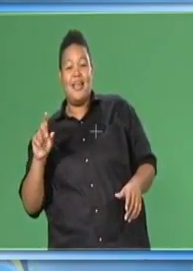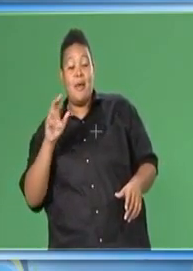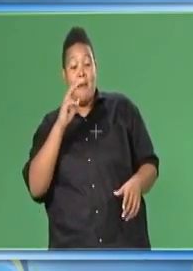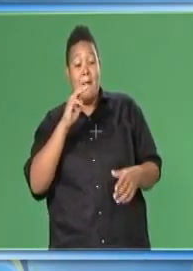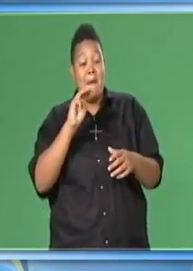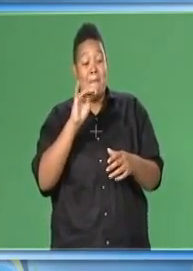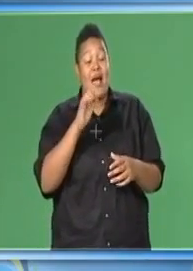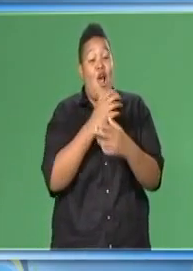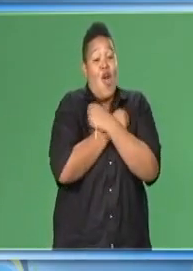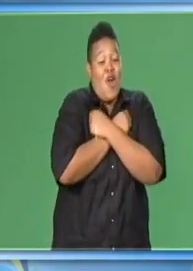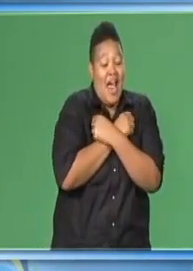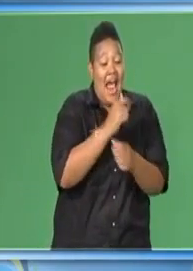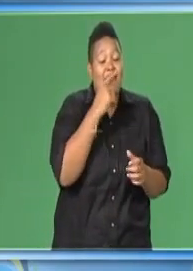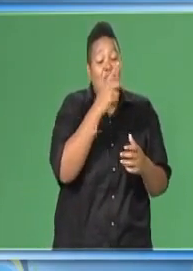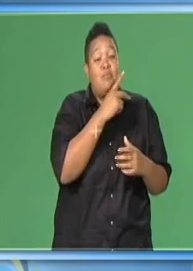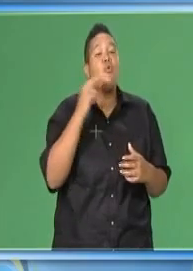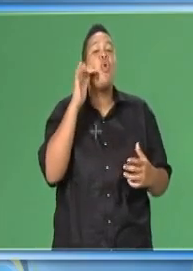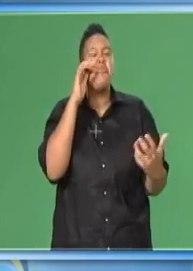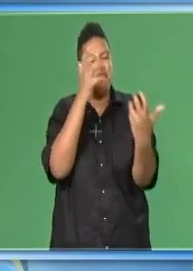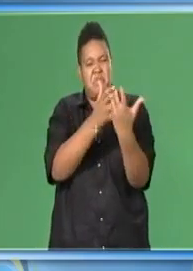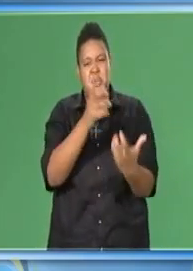would fit.